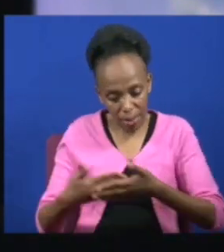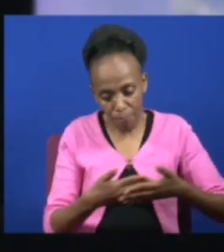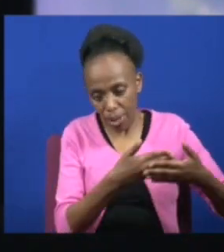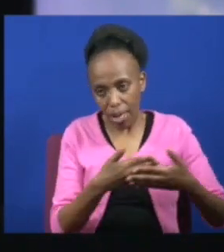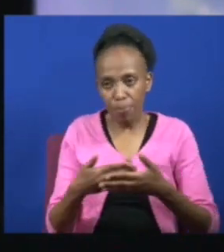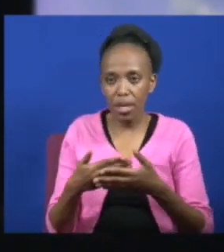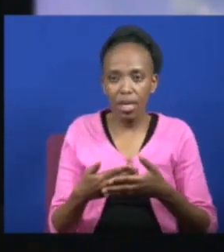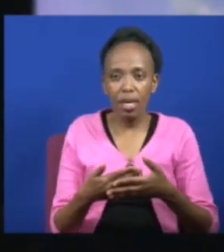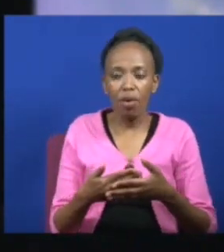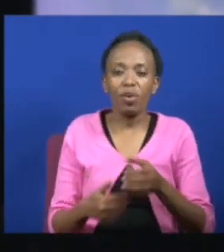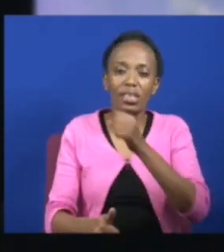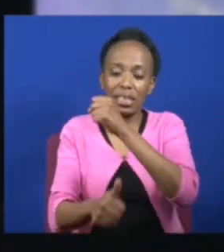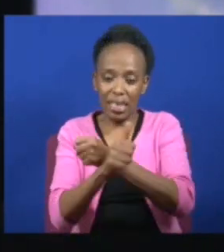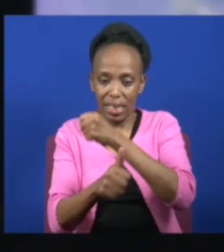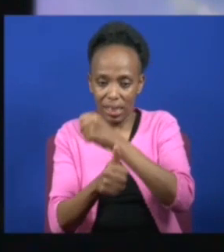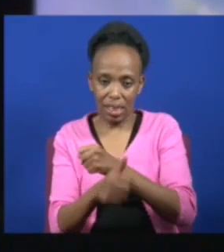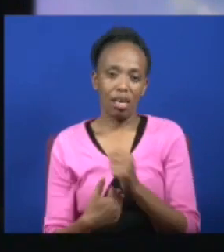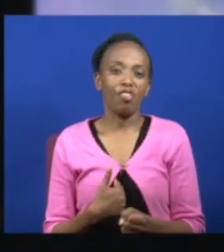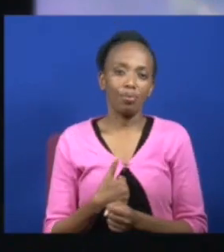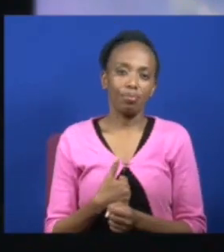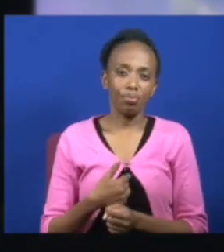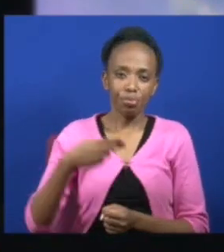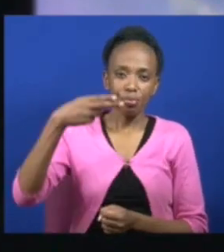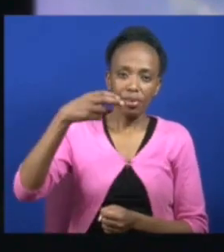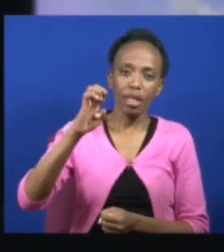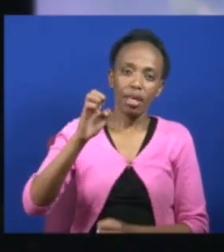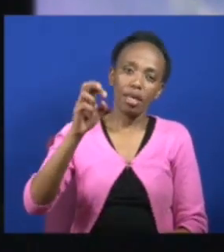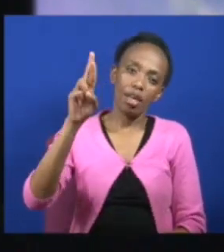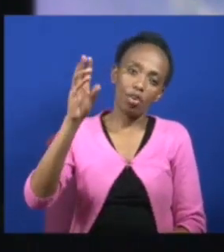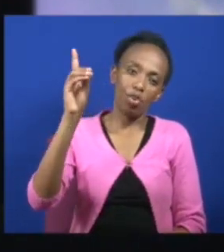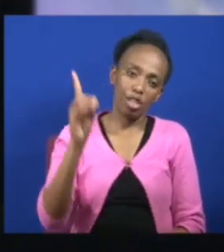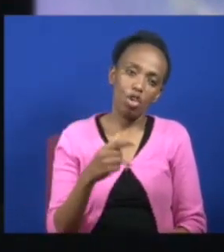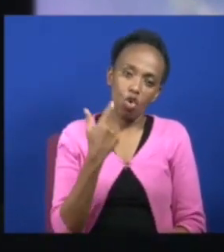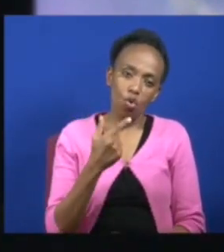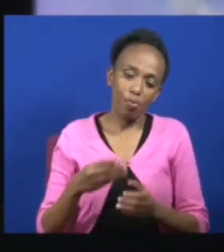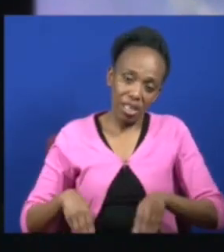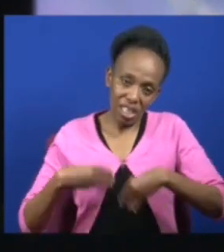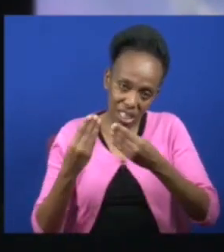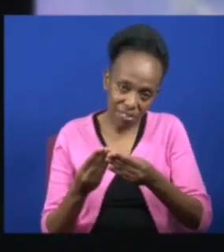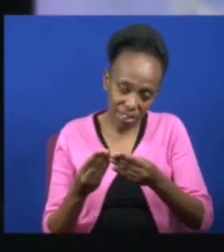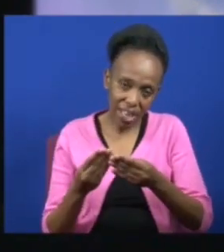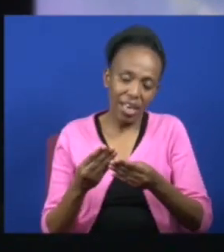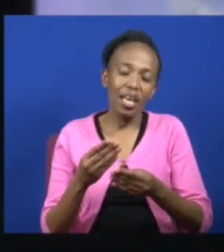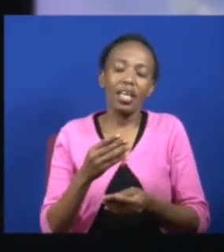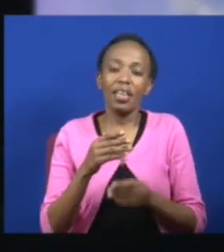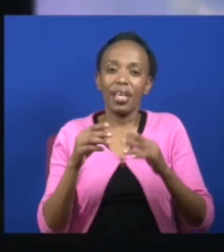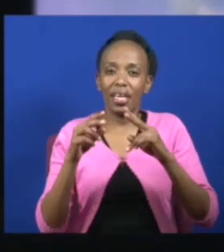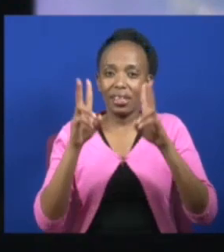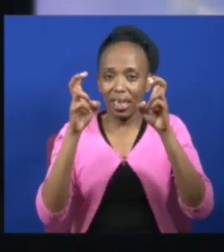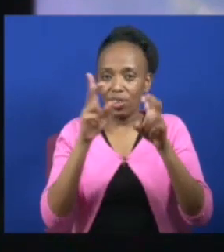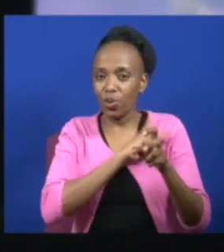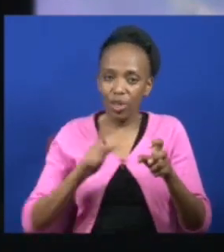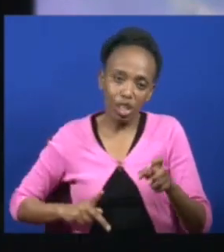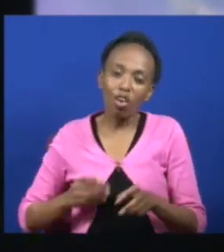was in grave danger. Herod the Great, who had been given the title King of the Jews by the